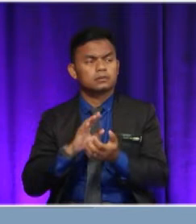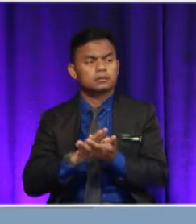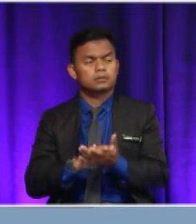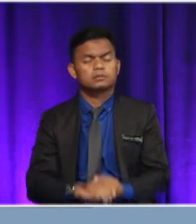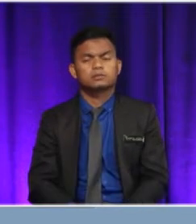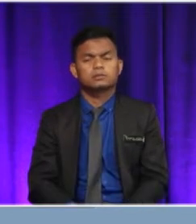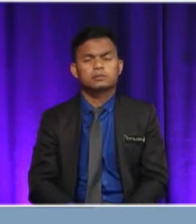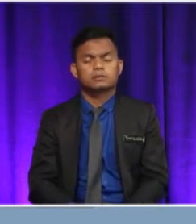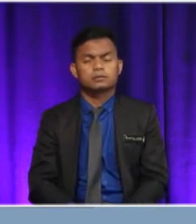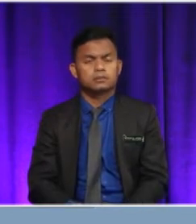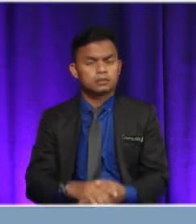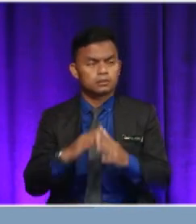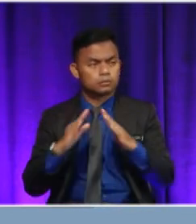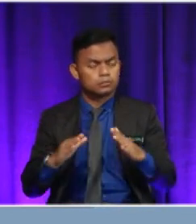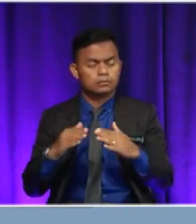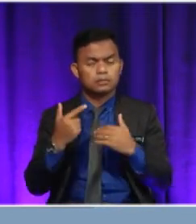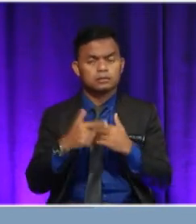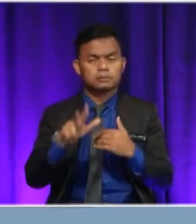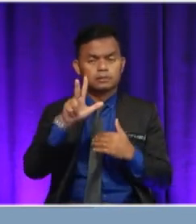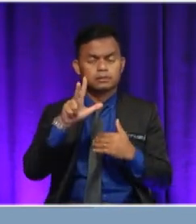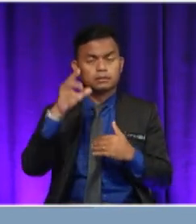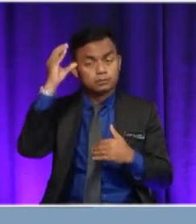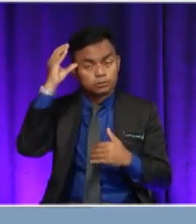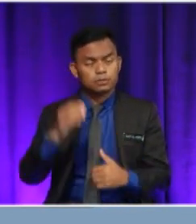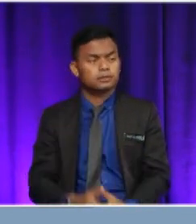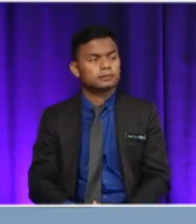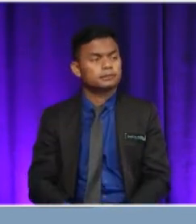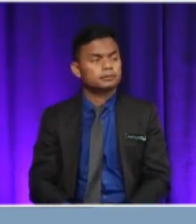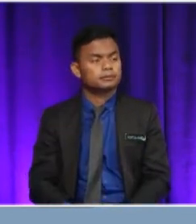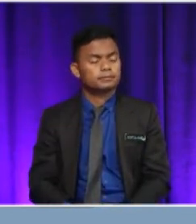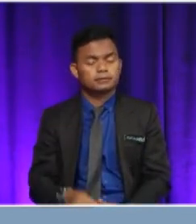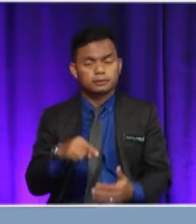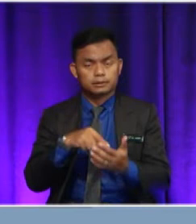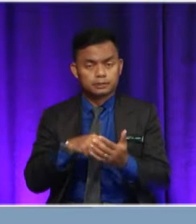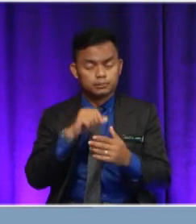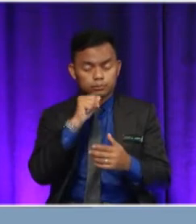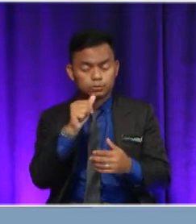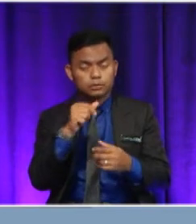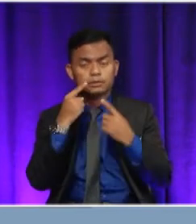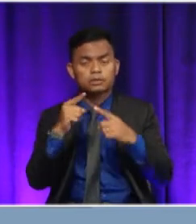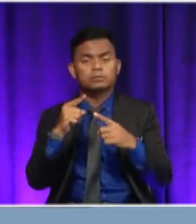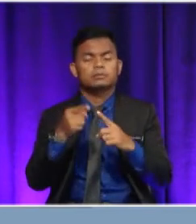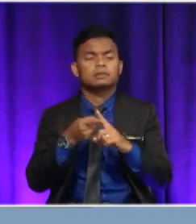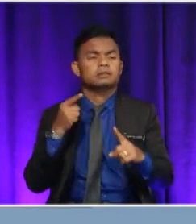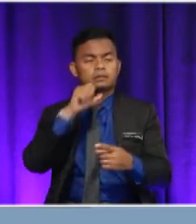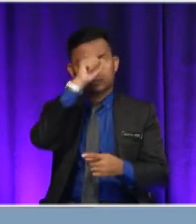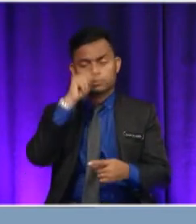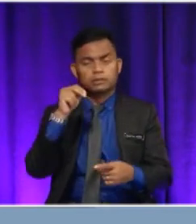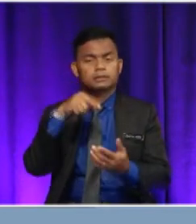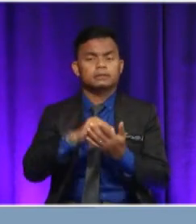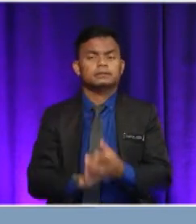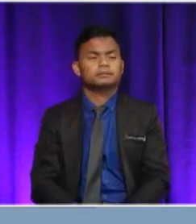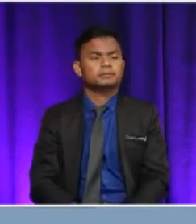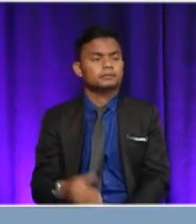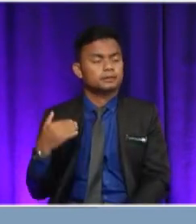started off with didn't complete the challenge is true, which is not the answer of the question. So that's a bit tricky as well because there's